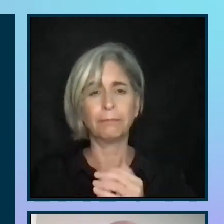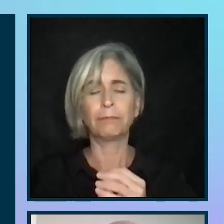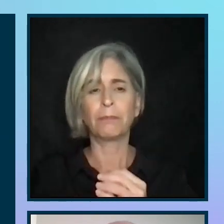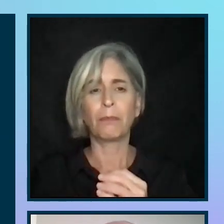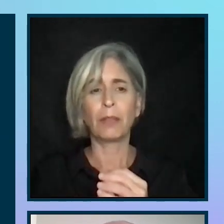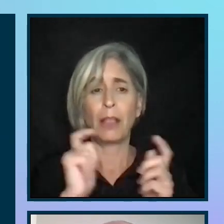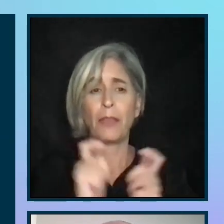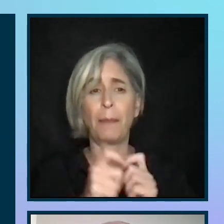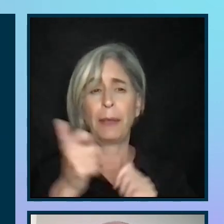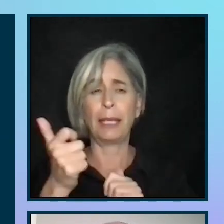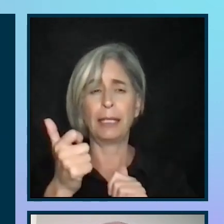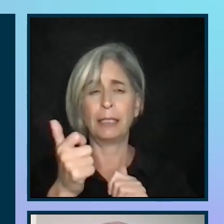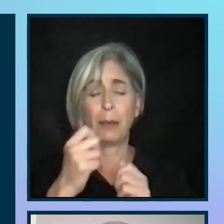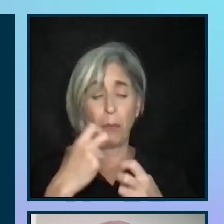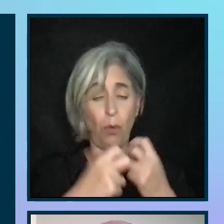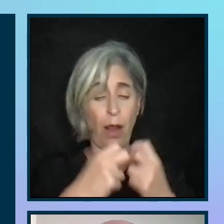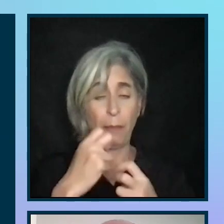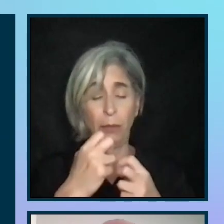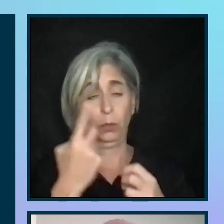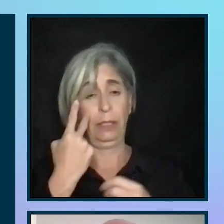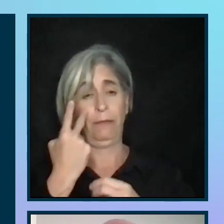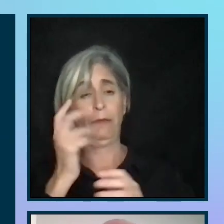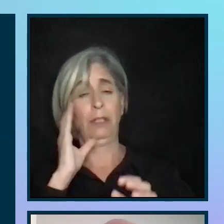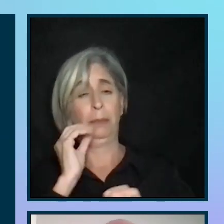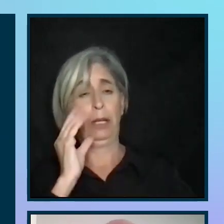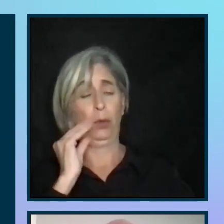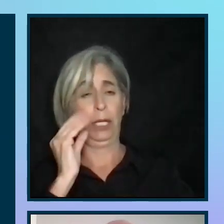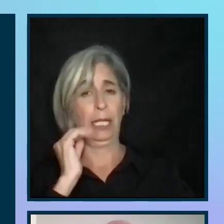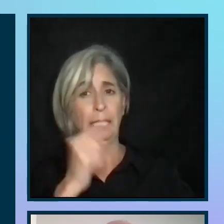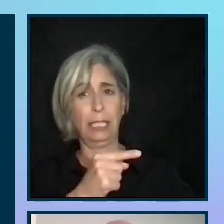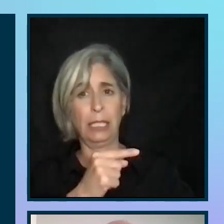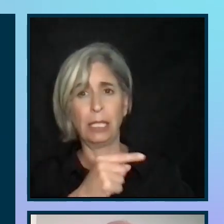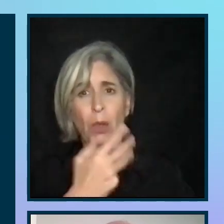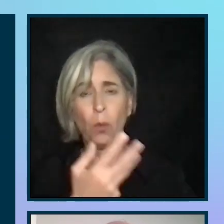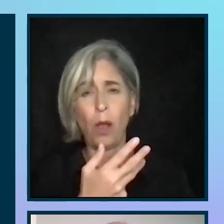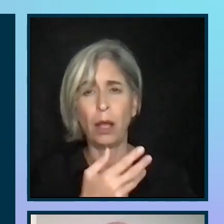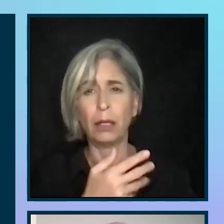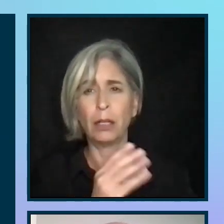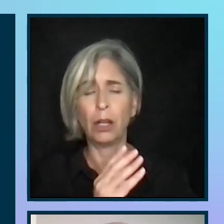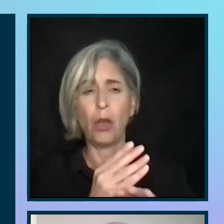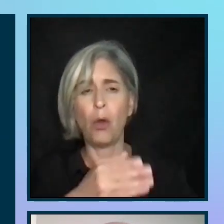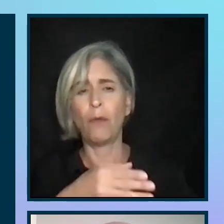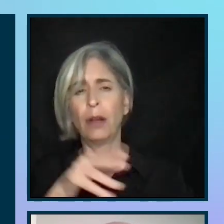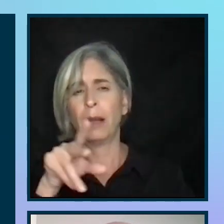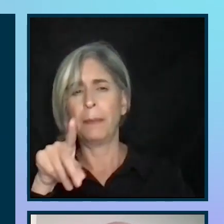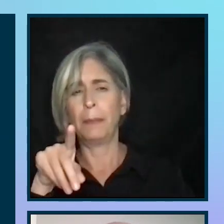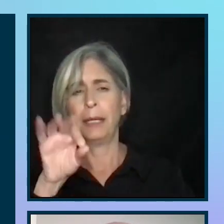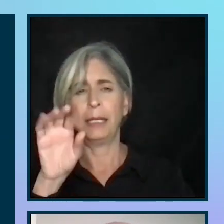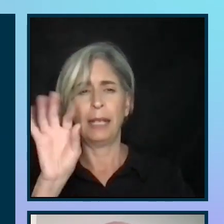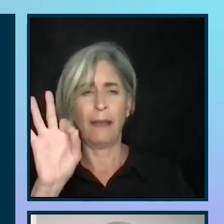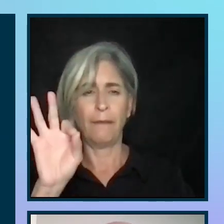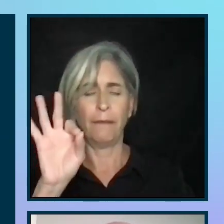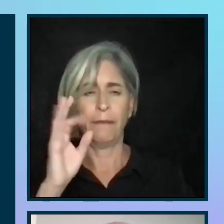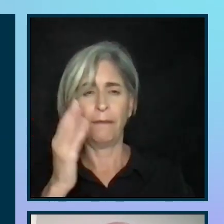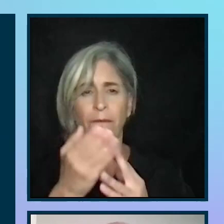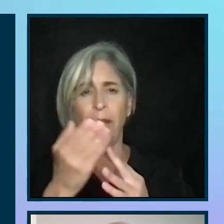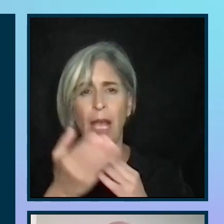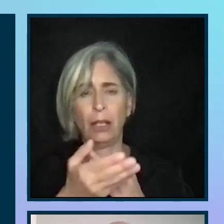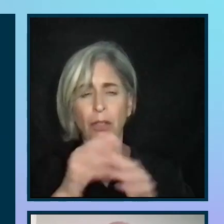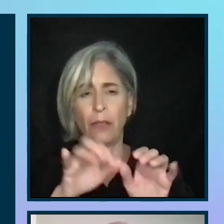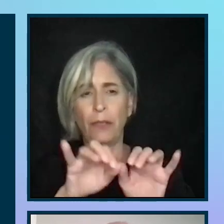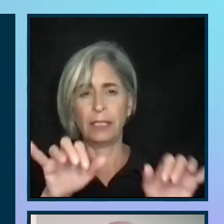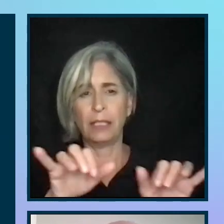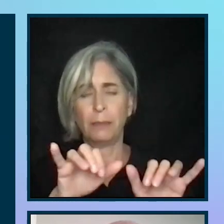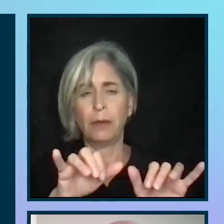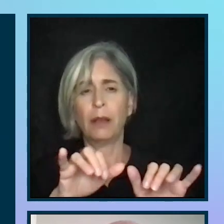The biggest types of problems that we have seen associated with older PDF files are that some typesetting systems, and